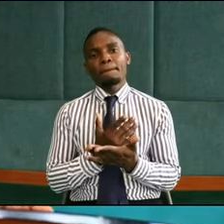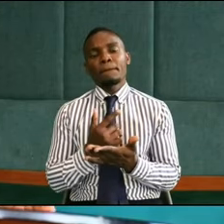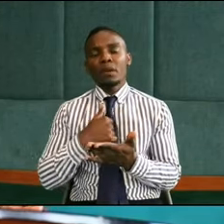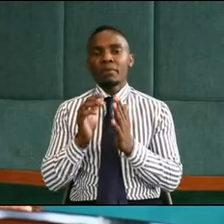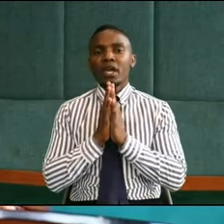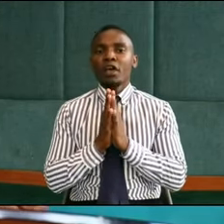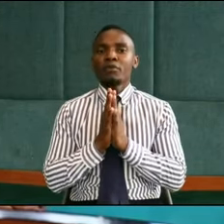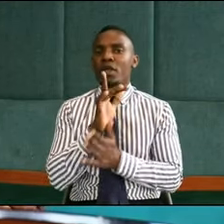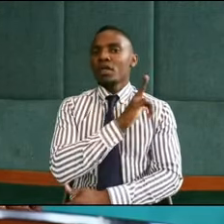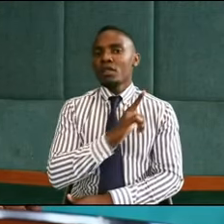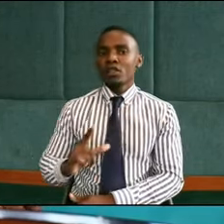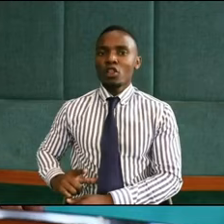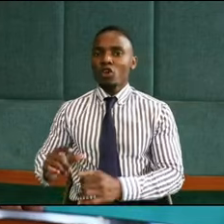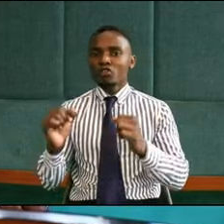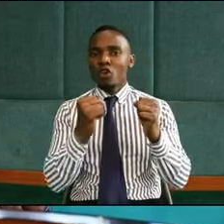I pray, Almighty God,